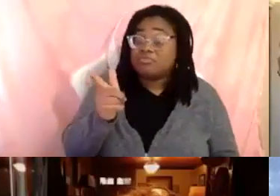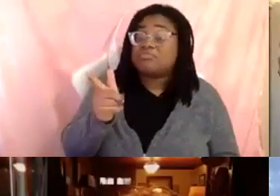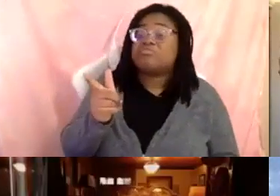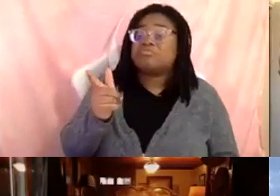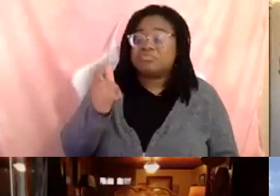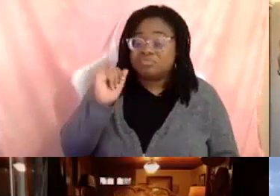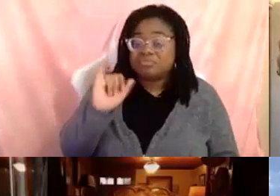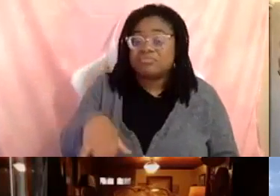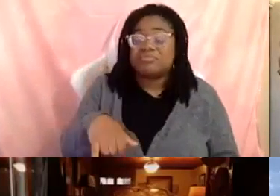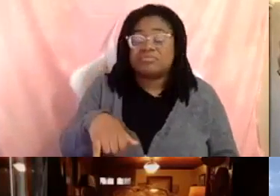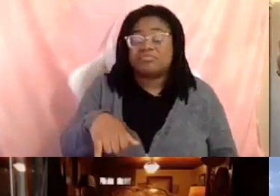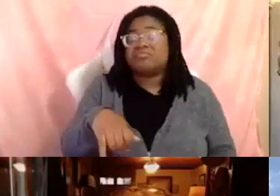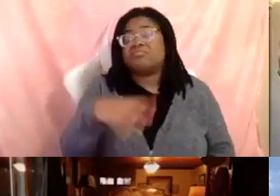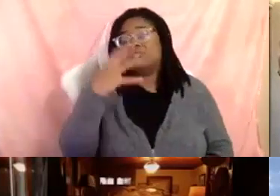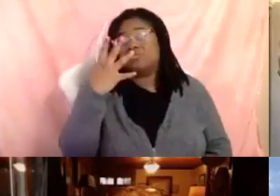Linda, that composition.